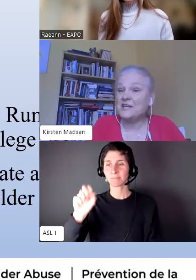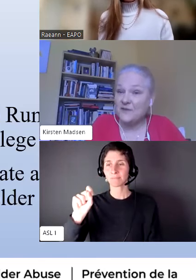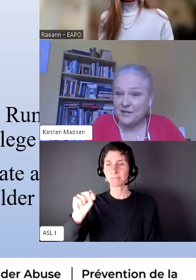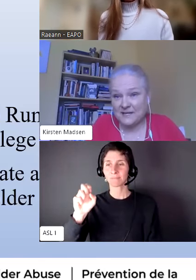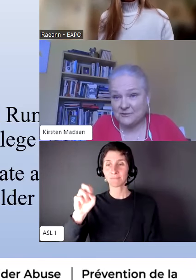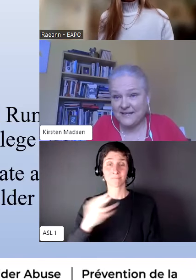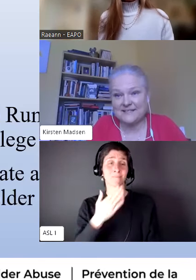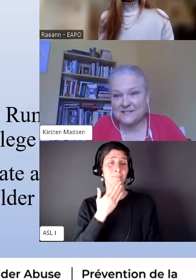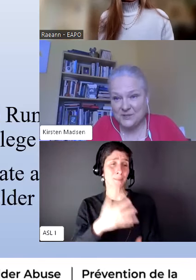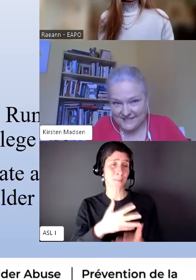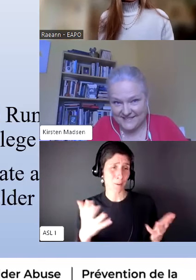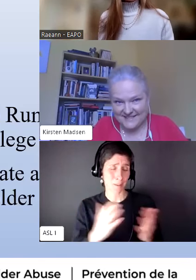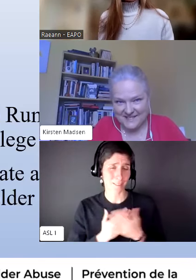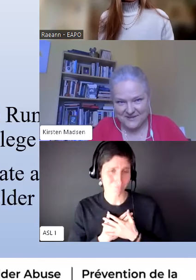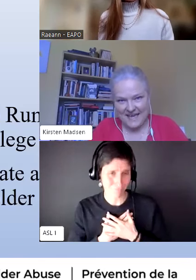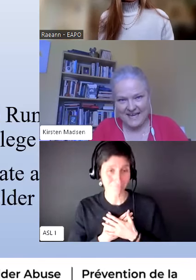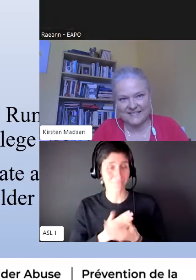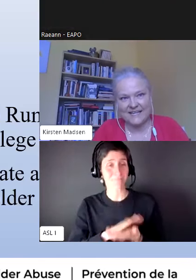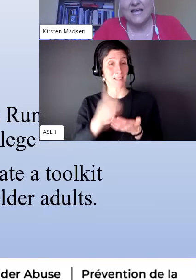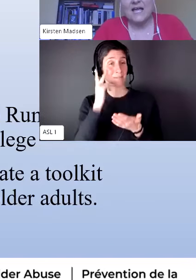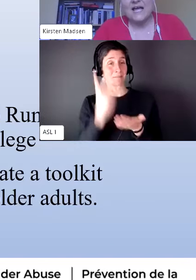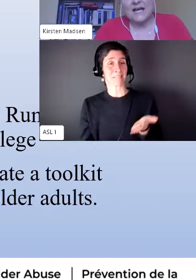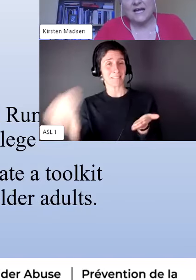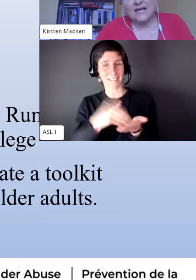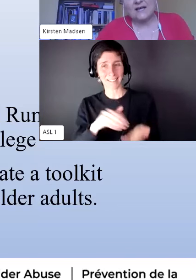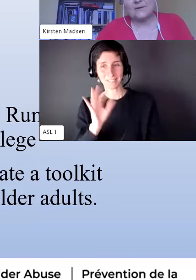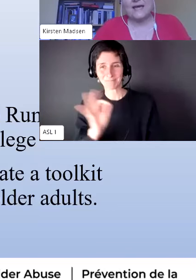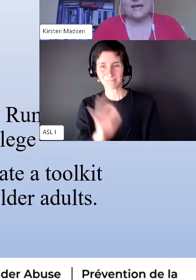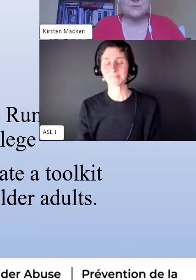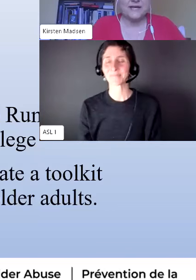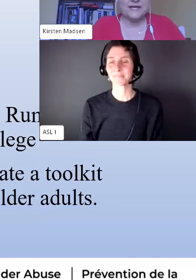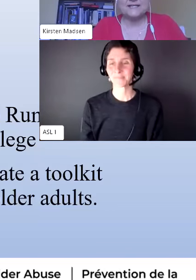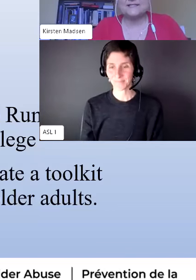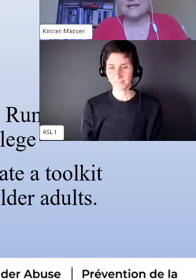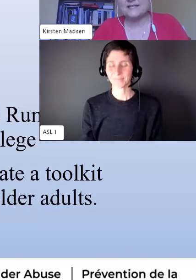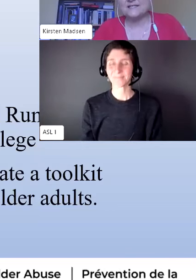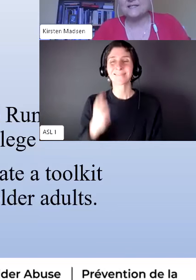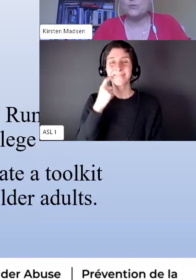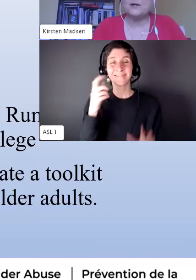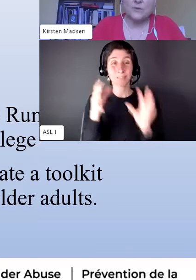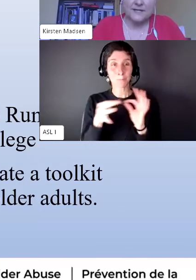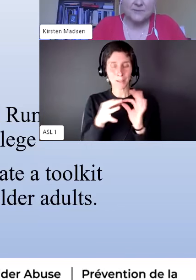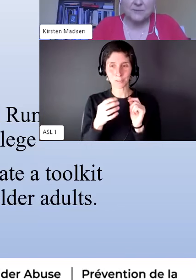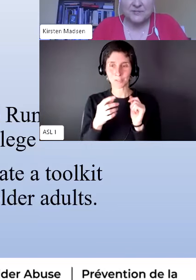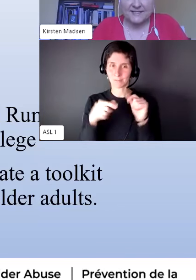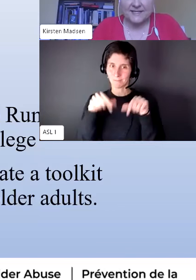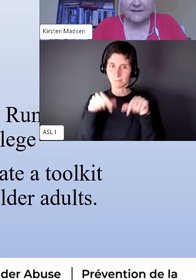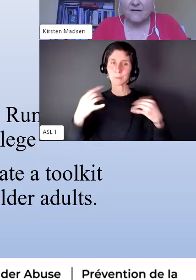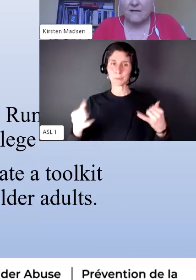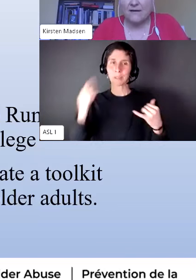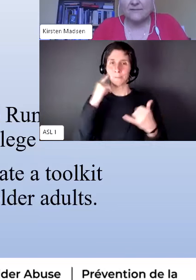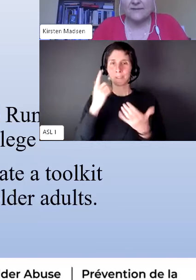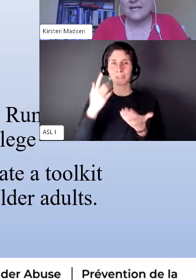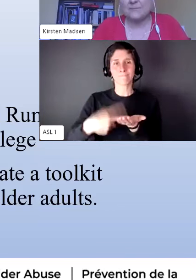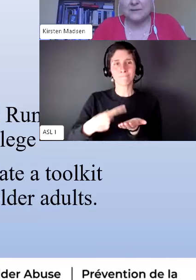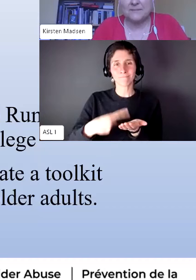thank you very much, Rayanne, and it's good to see you again. As Rayanne had said, we're going to be presenting